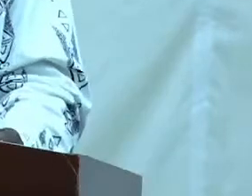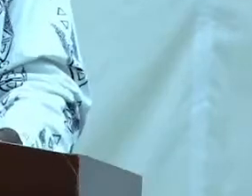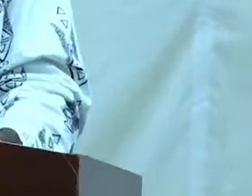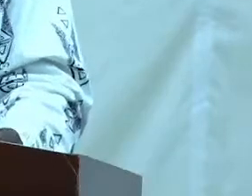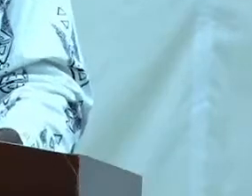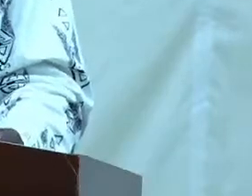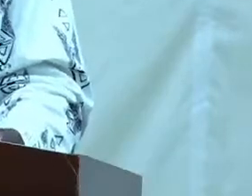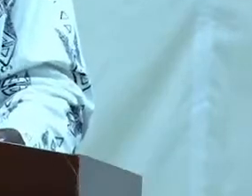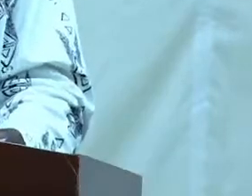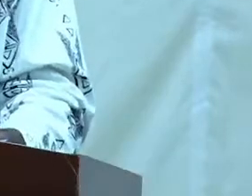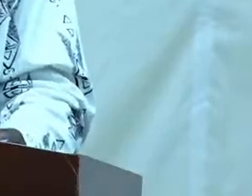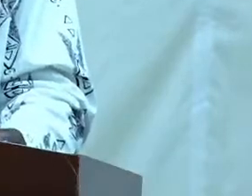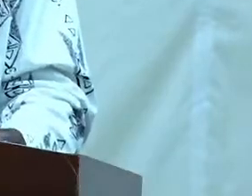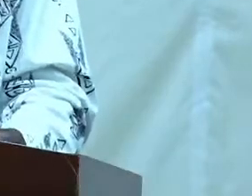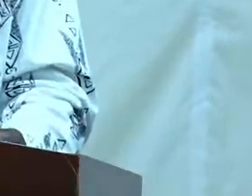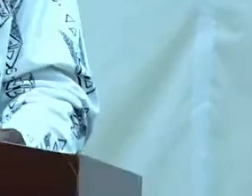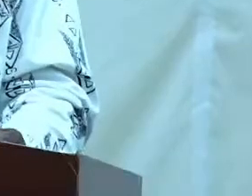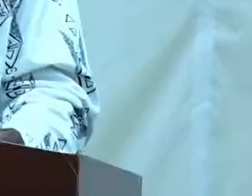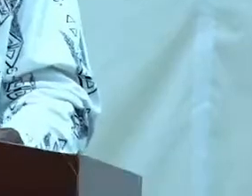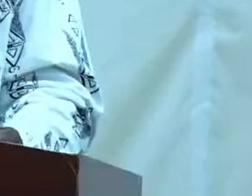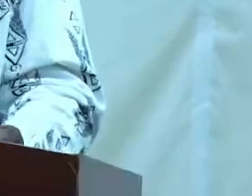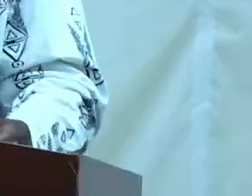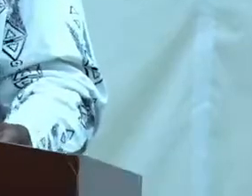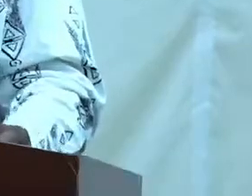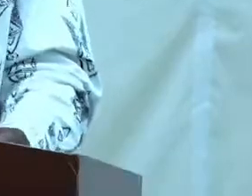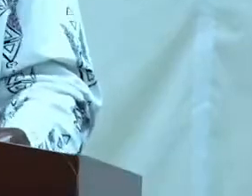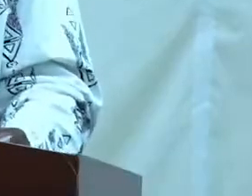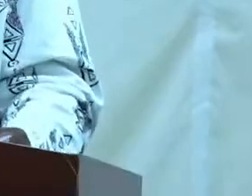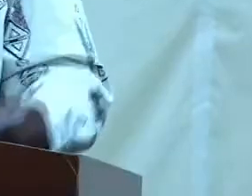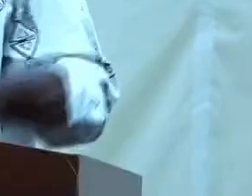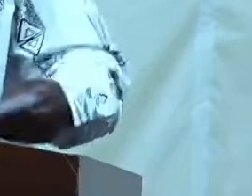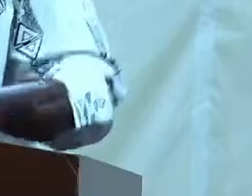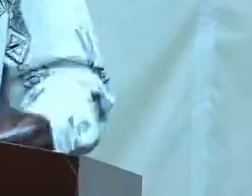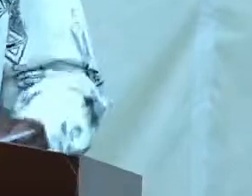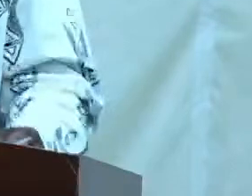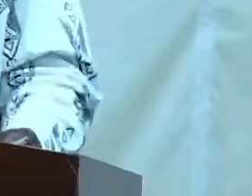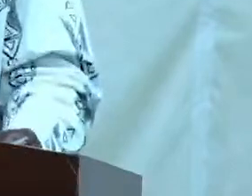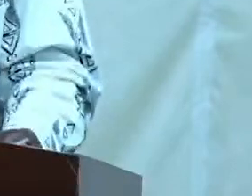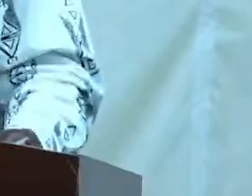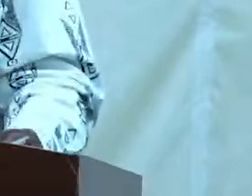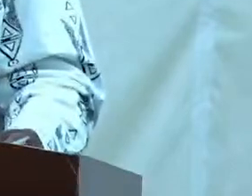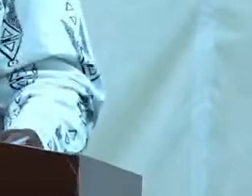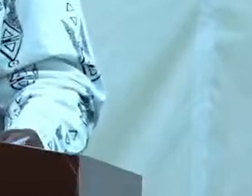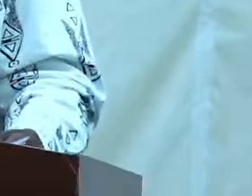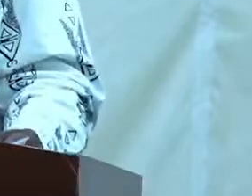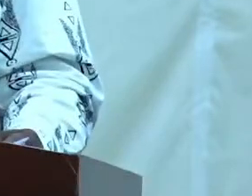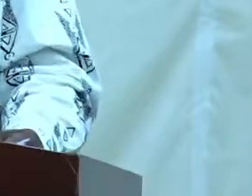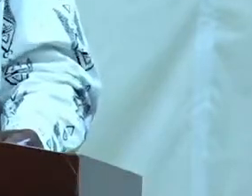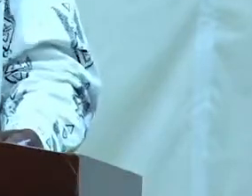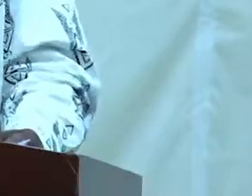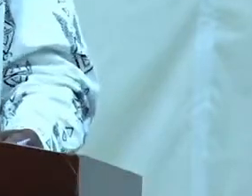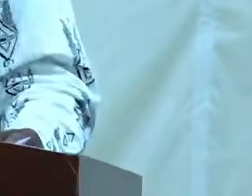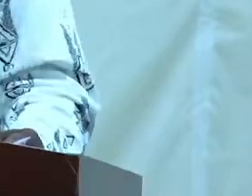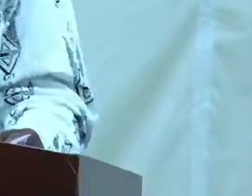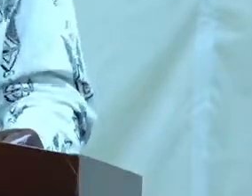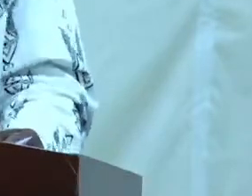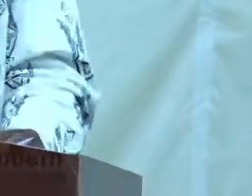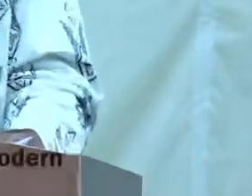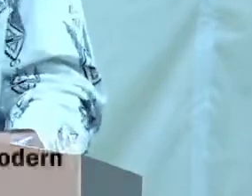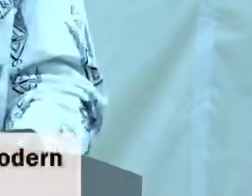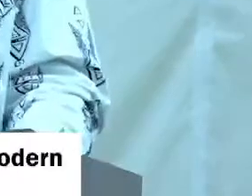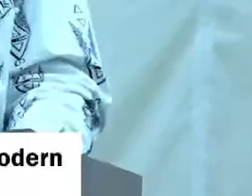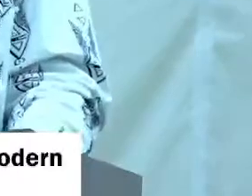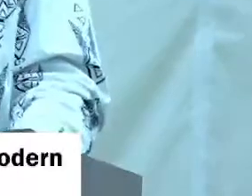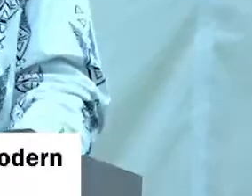keep discussing these critical issues and ensure that the space doesn't close completely, because we've gone through